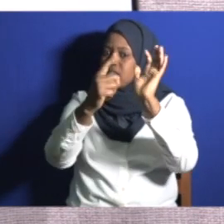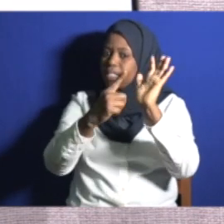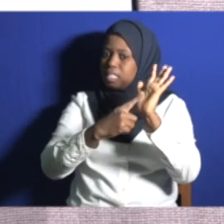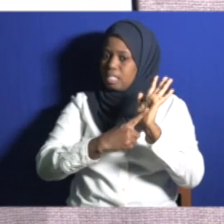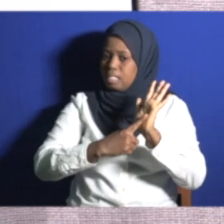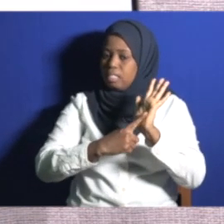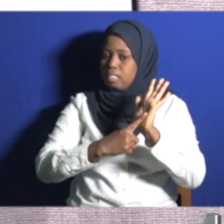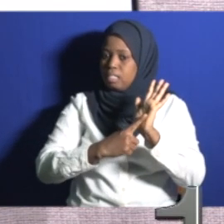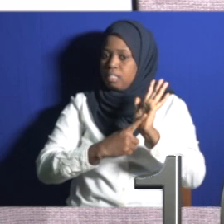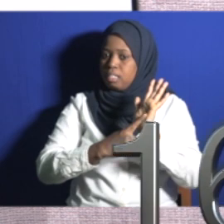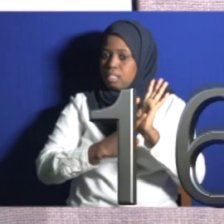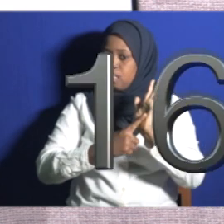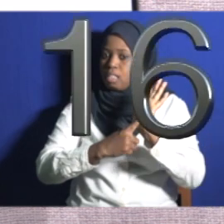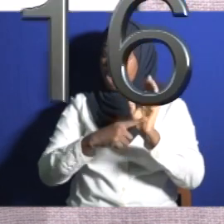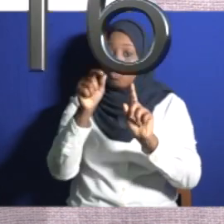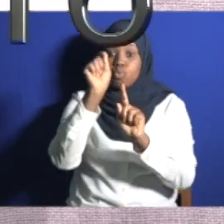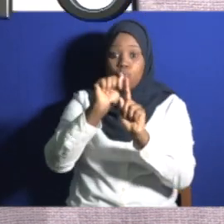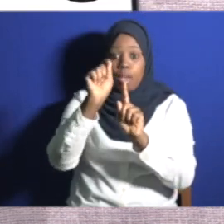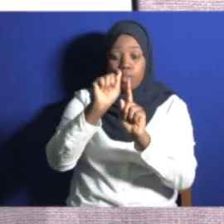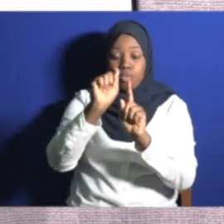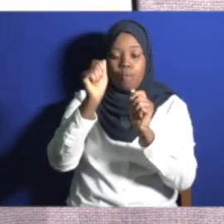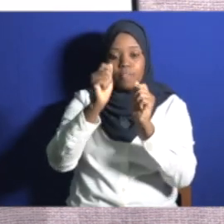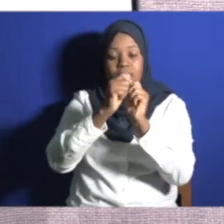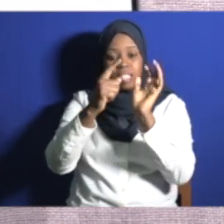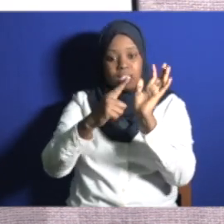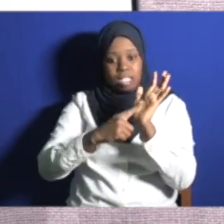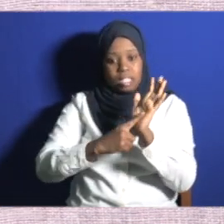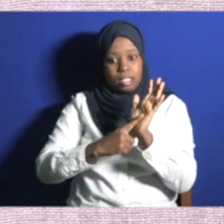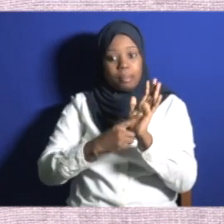If 4 squared is 16,